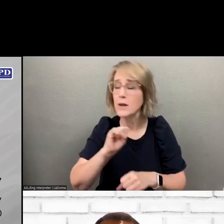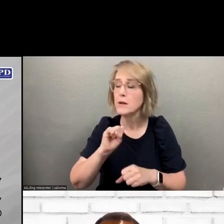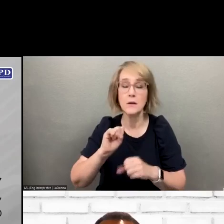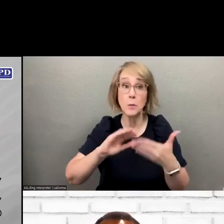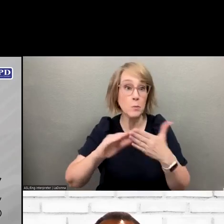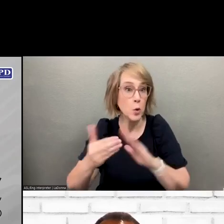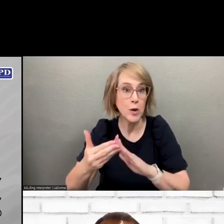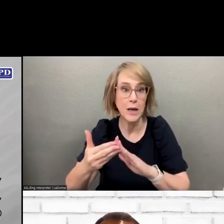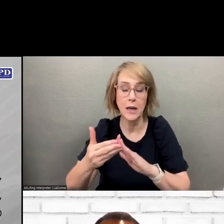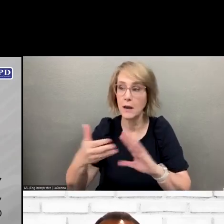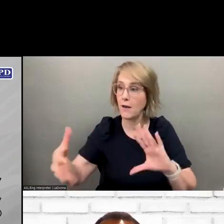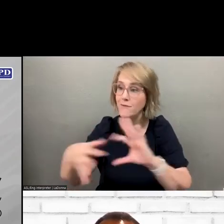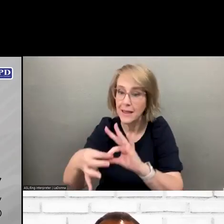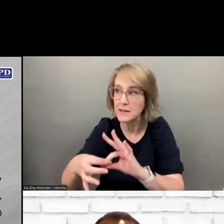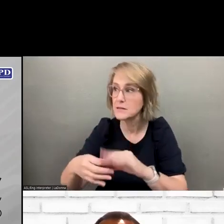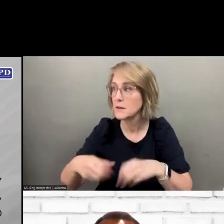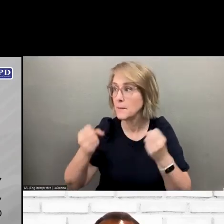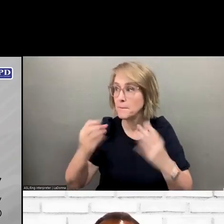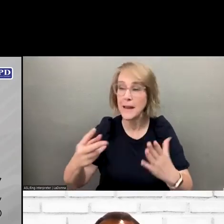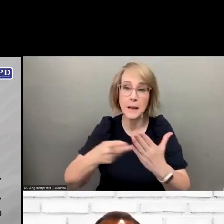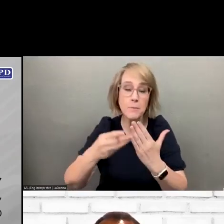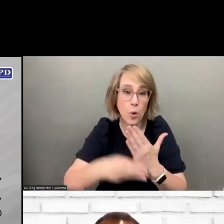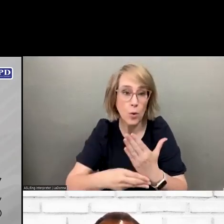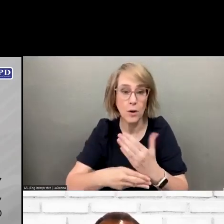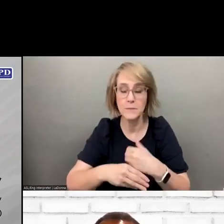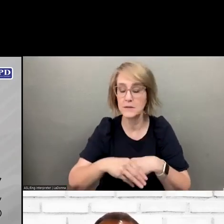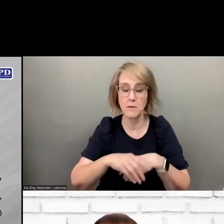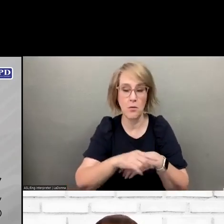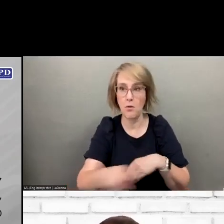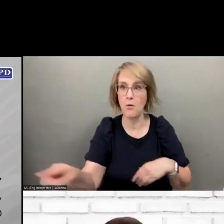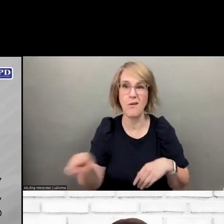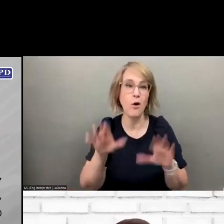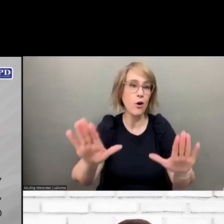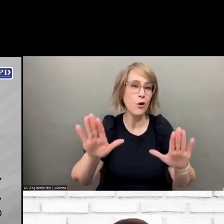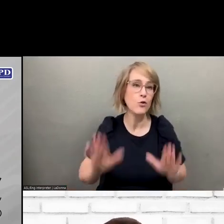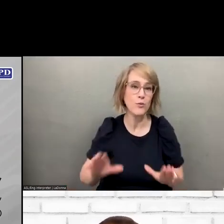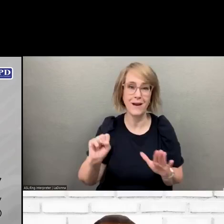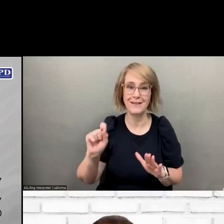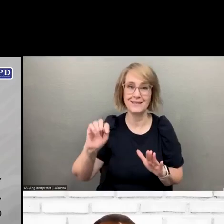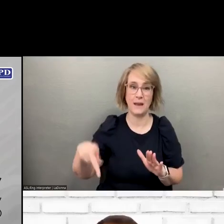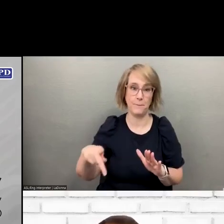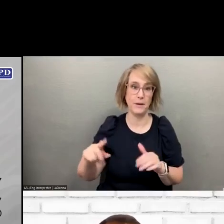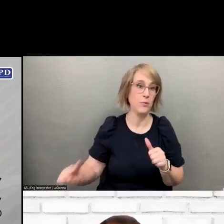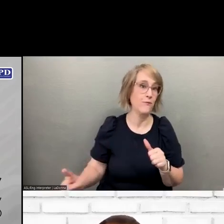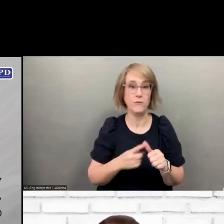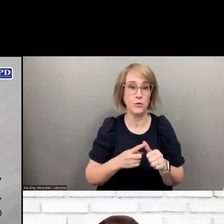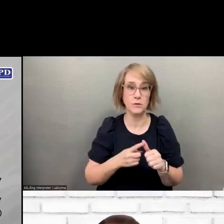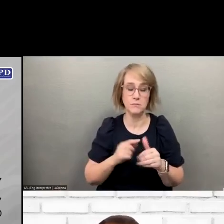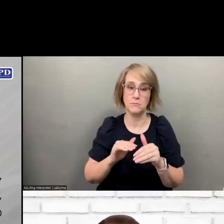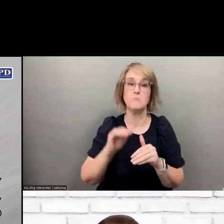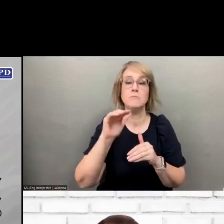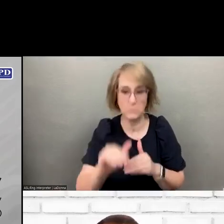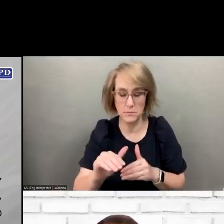affiliates, programs like these are very important. And it's a great step in the right direction to